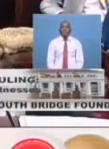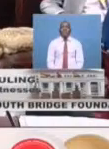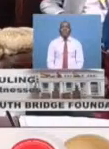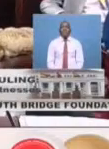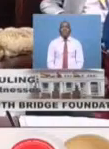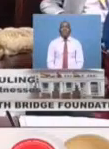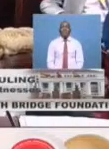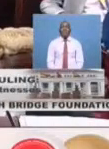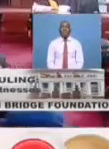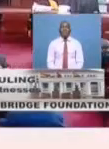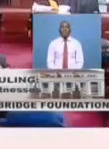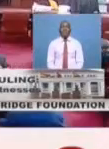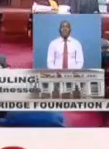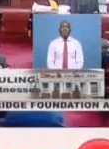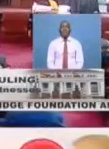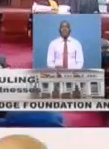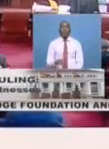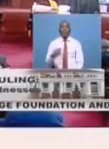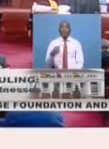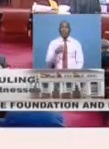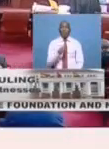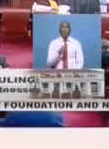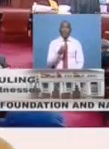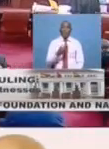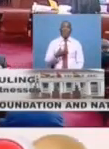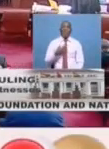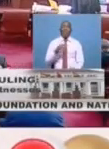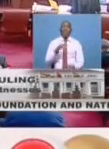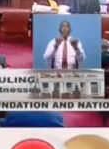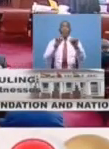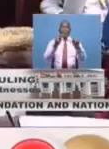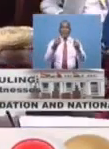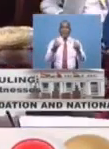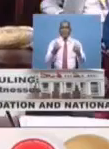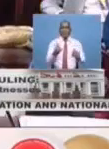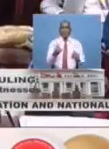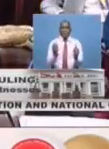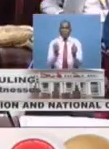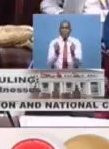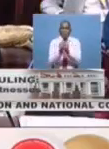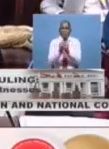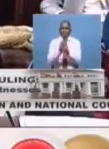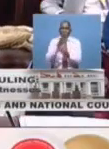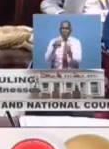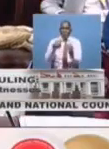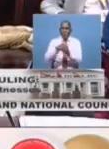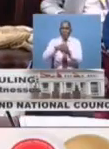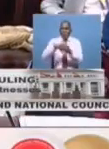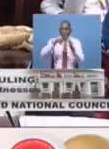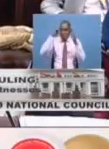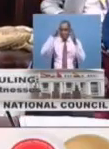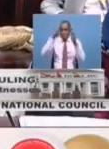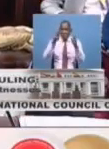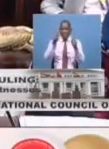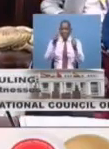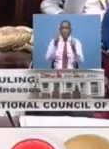Very well. We're grateful for that indulgence. My lords, I respectfully move in terms of the motion paper